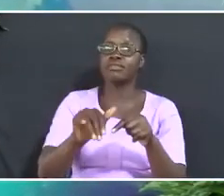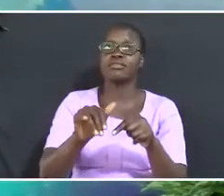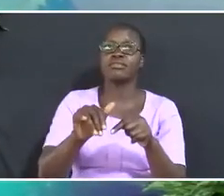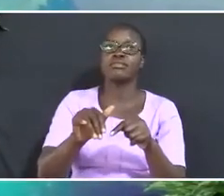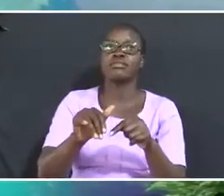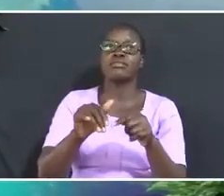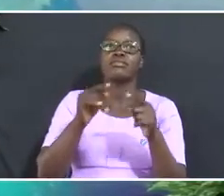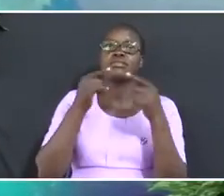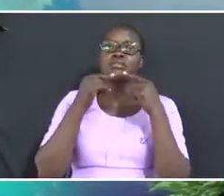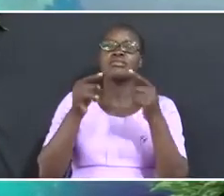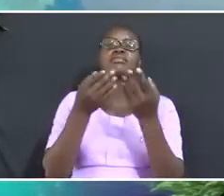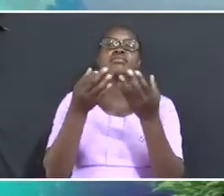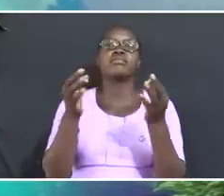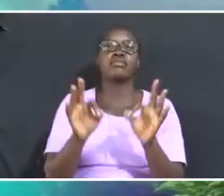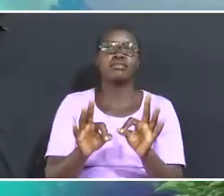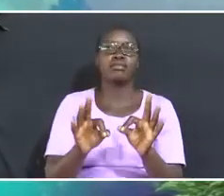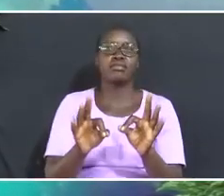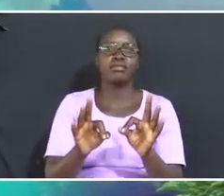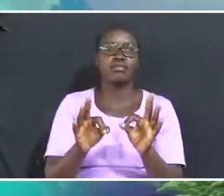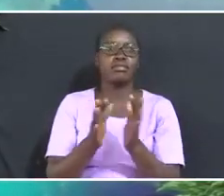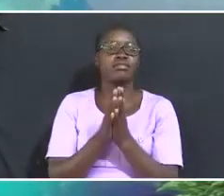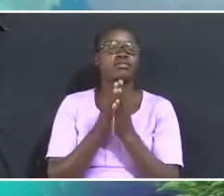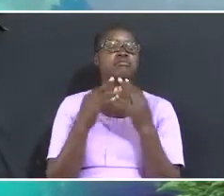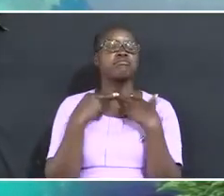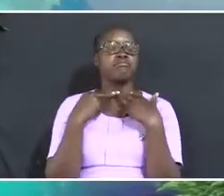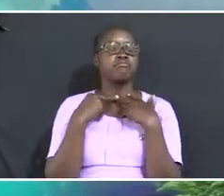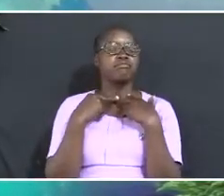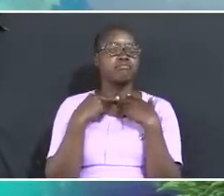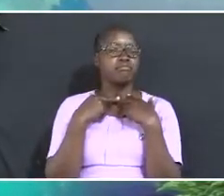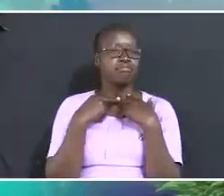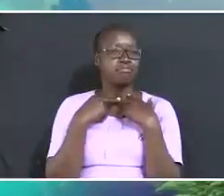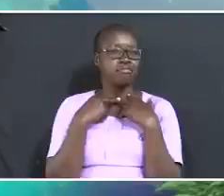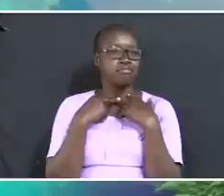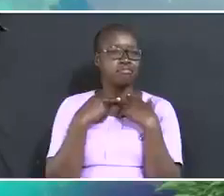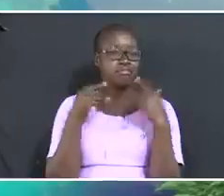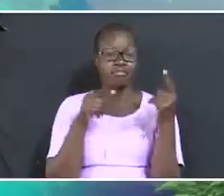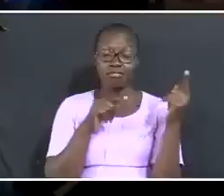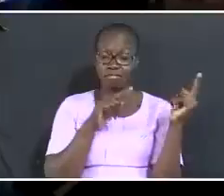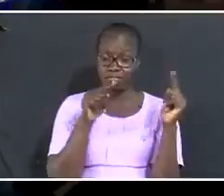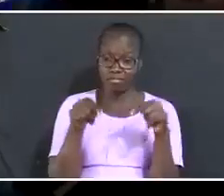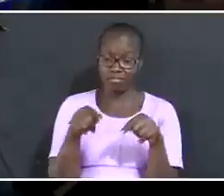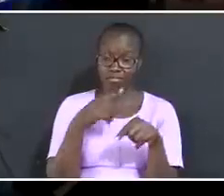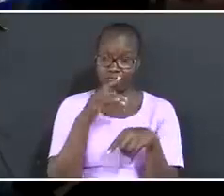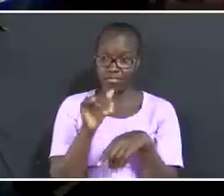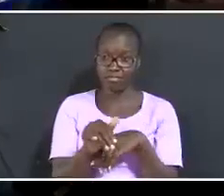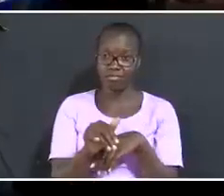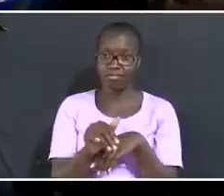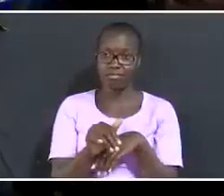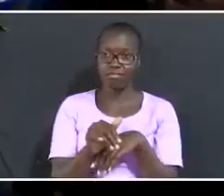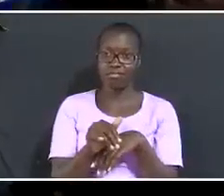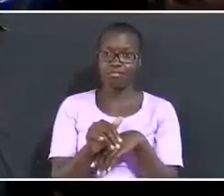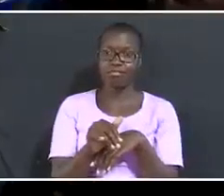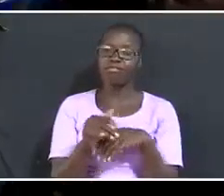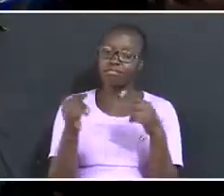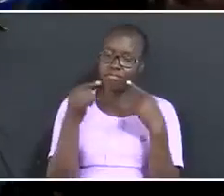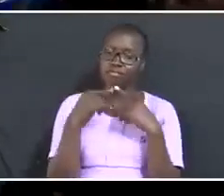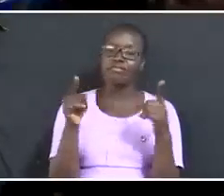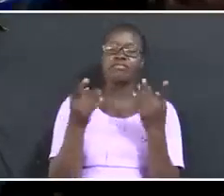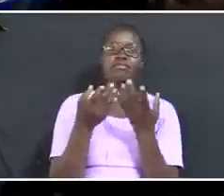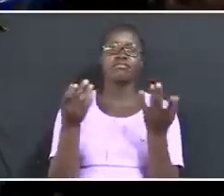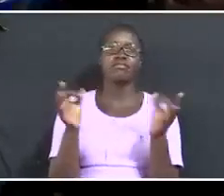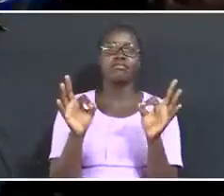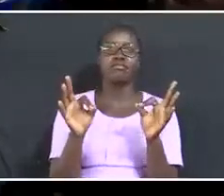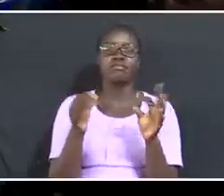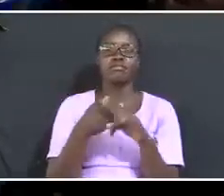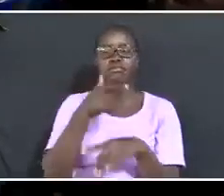I can proclaim freedom from captives. I am come so that I can declare freedom